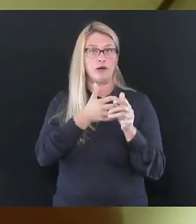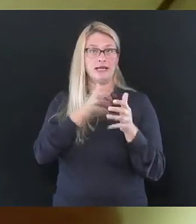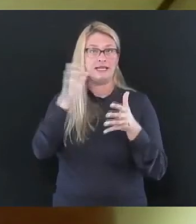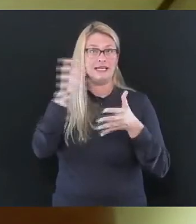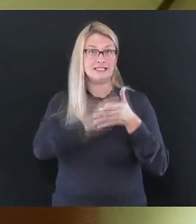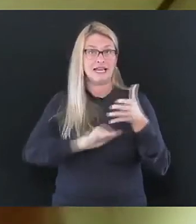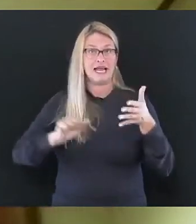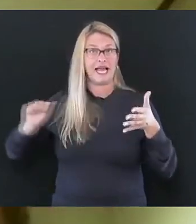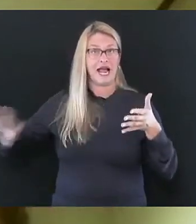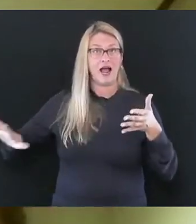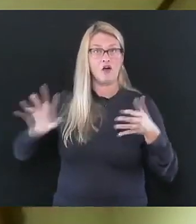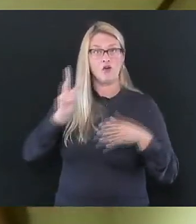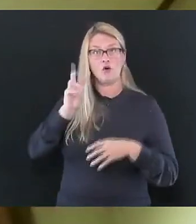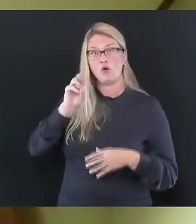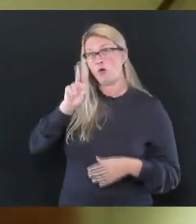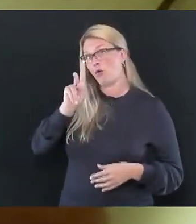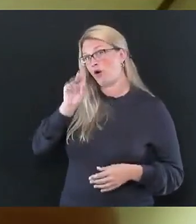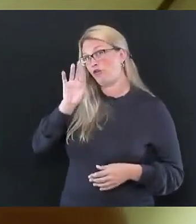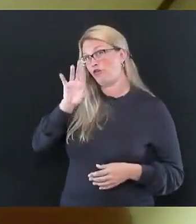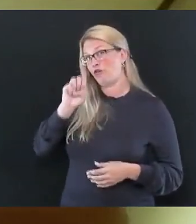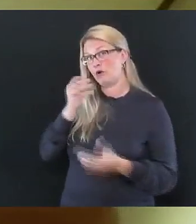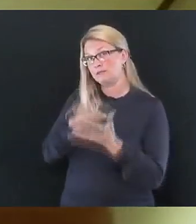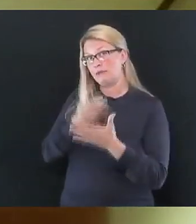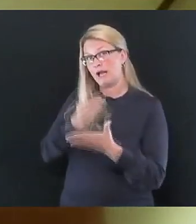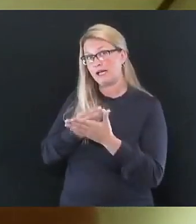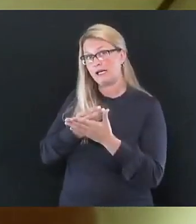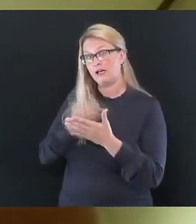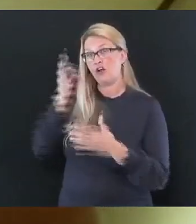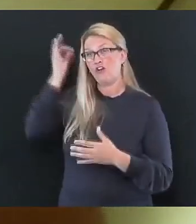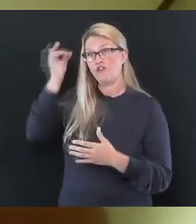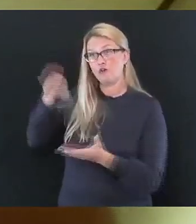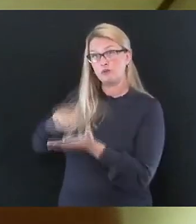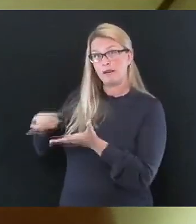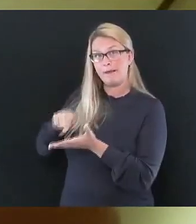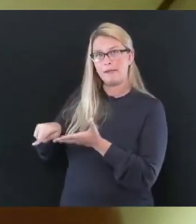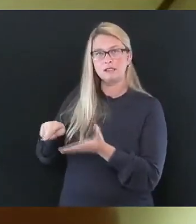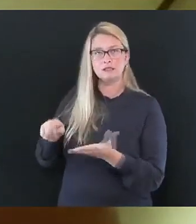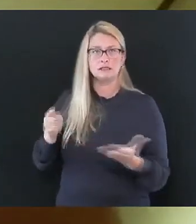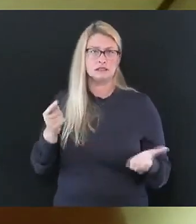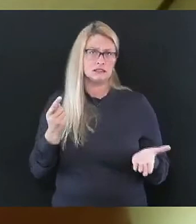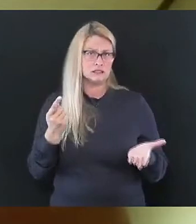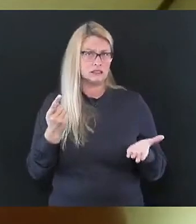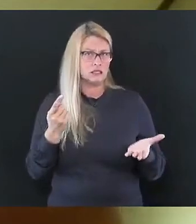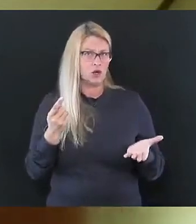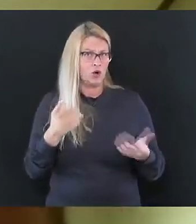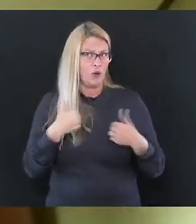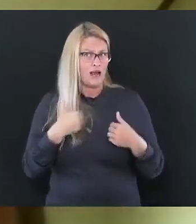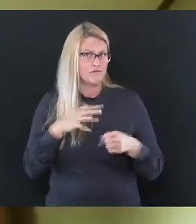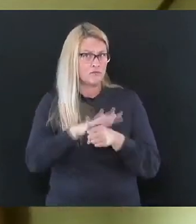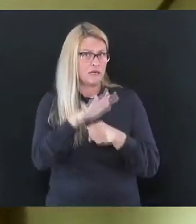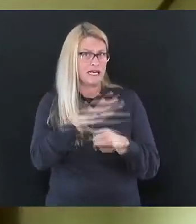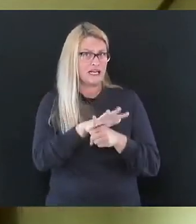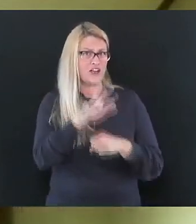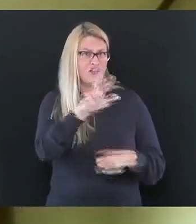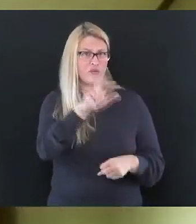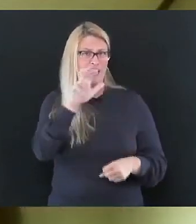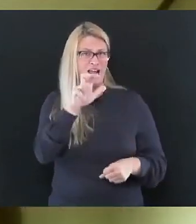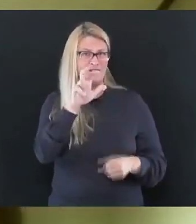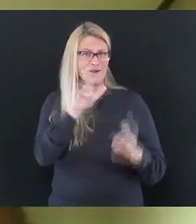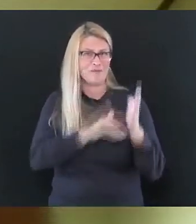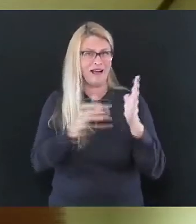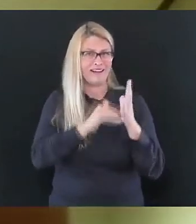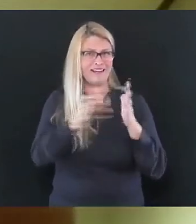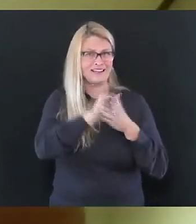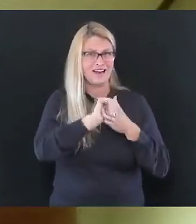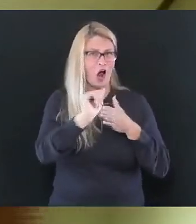the Workforce West Virginia future payments, isn't there at least a couple $300 million that